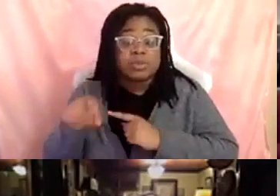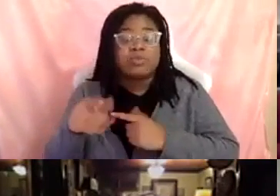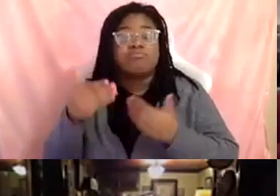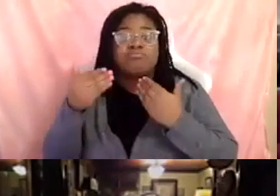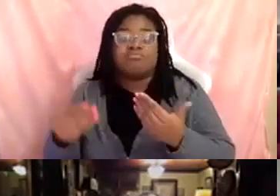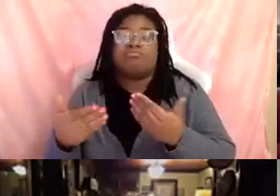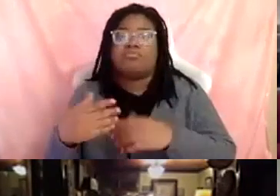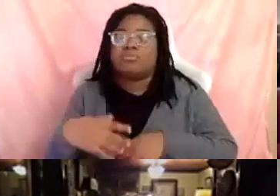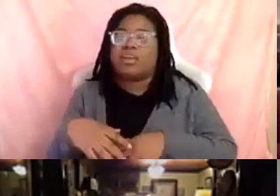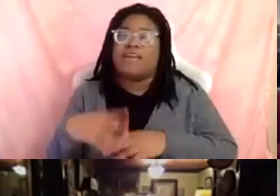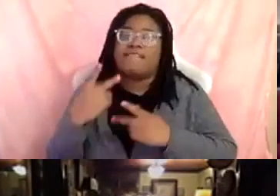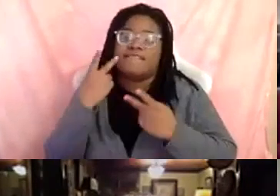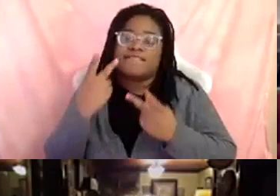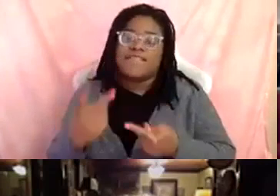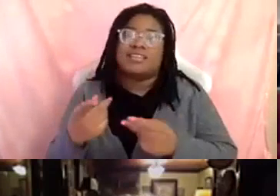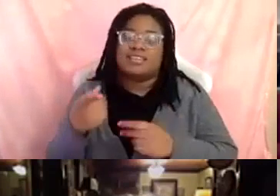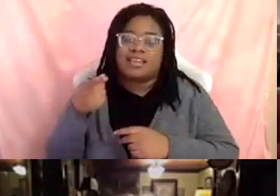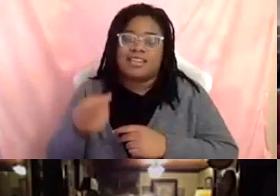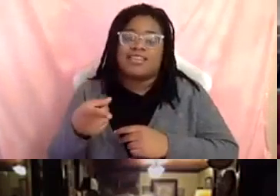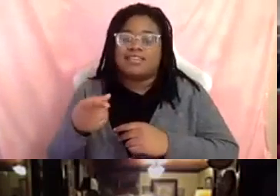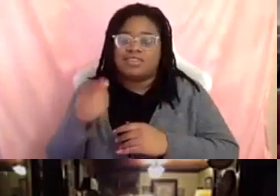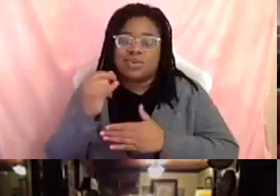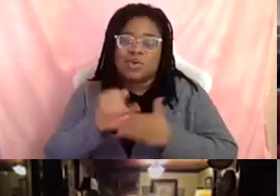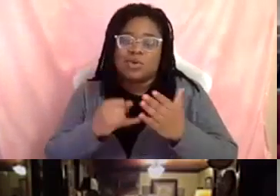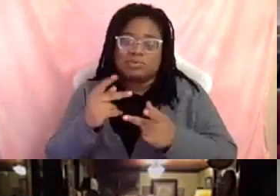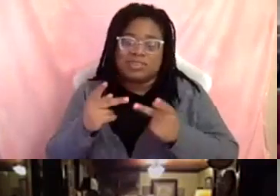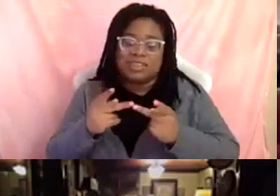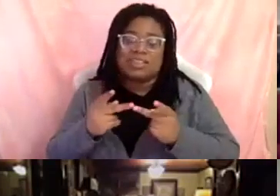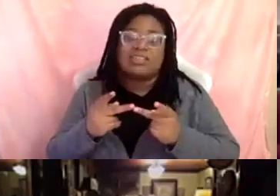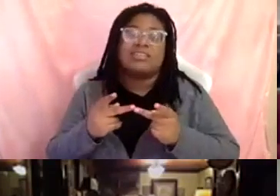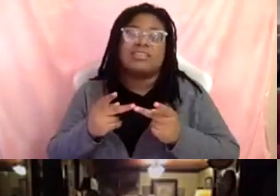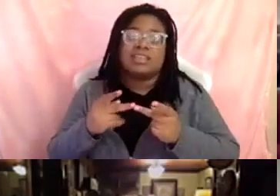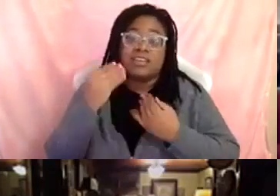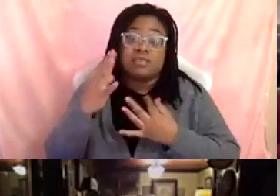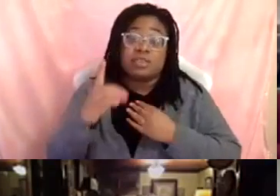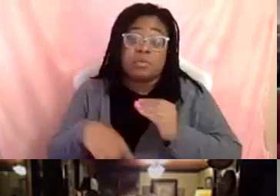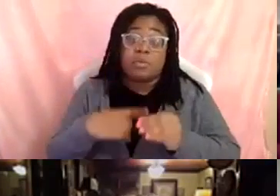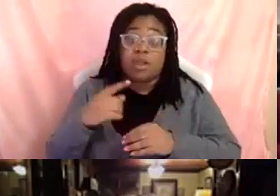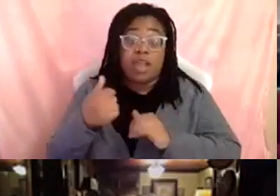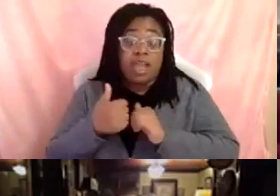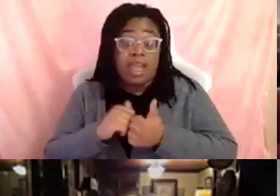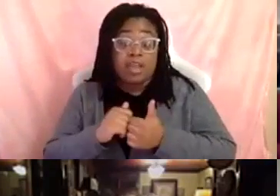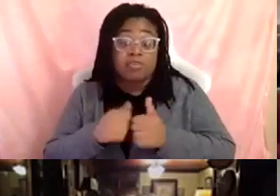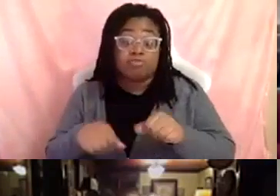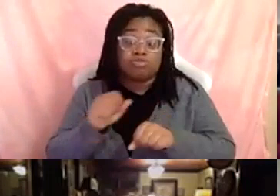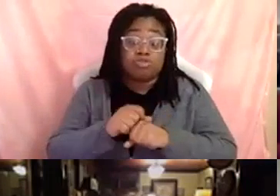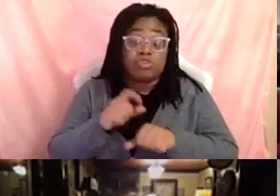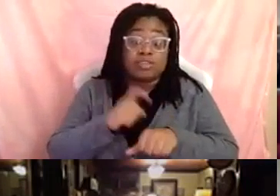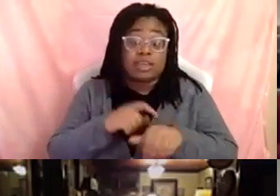visit MoMA and see this exhibition. Info about how to reserve free timed tickets